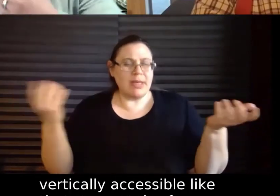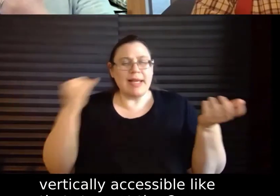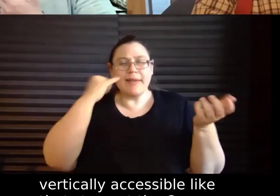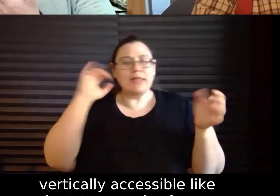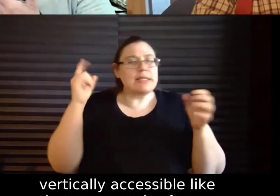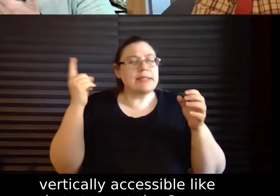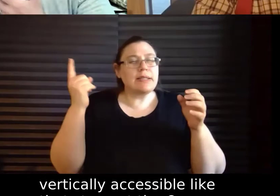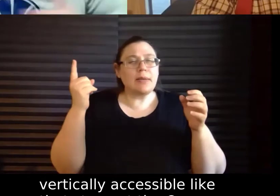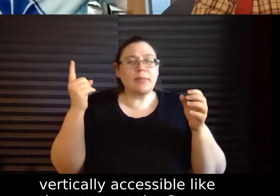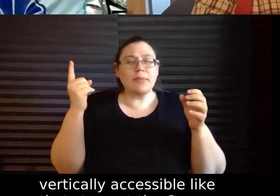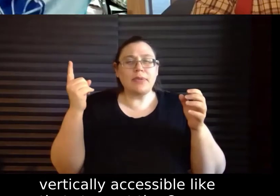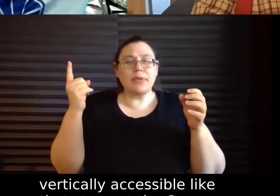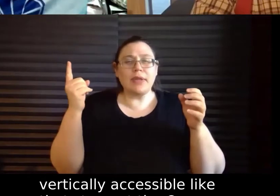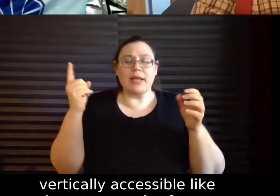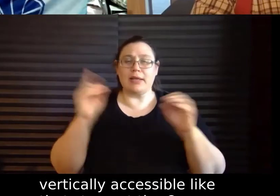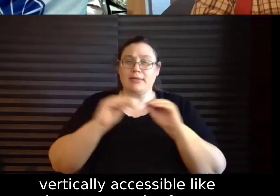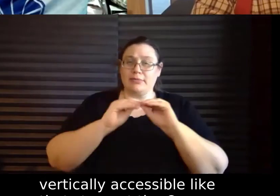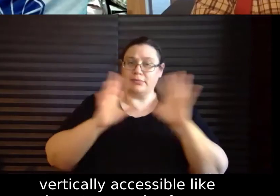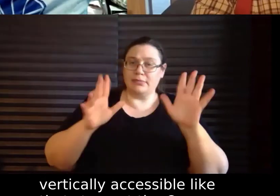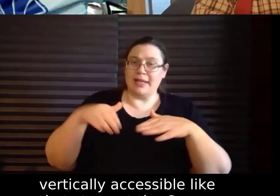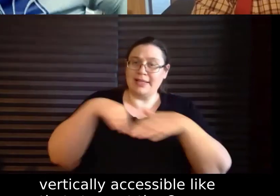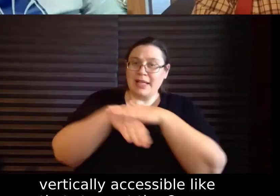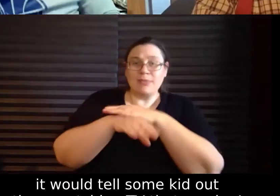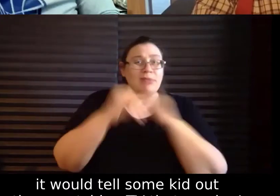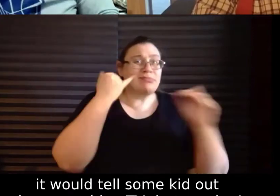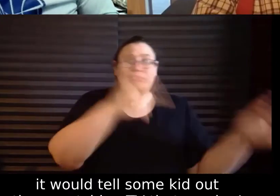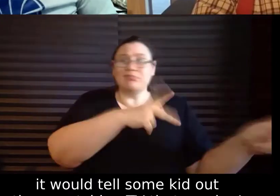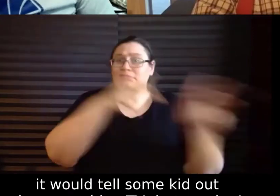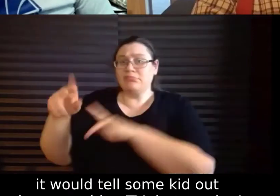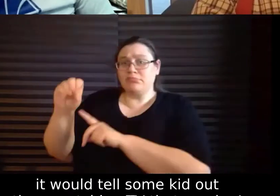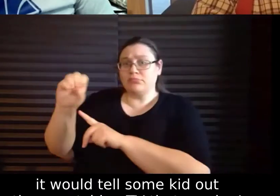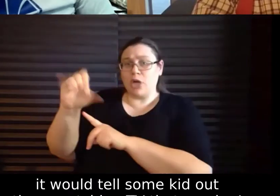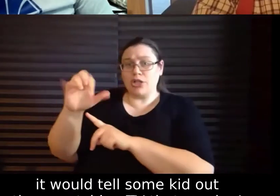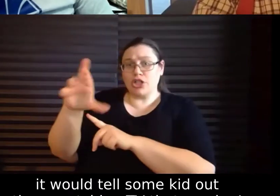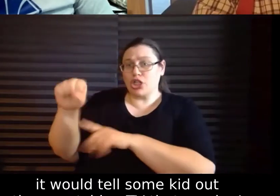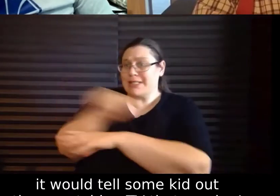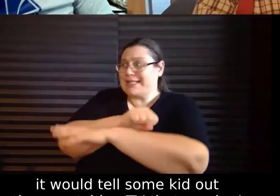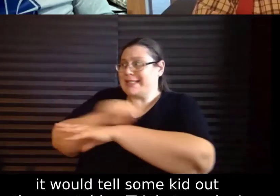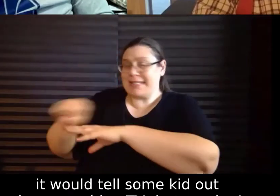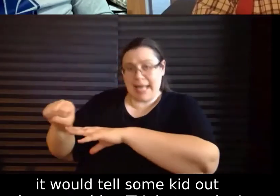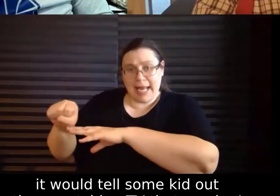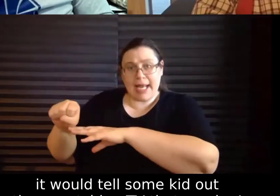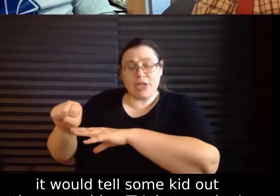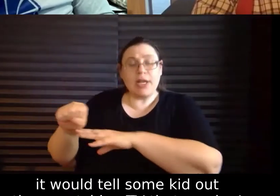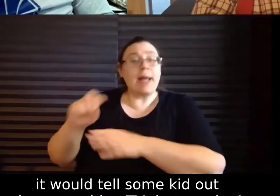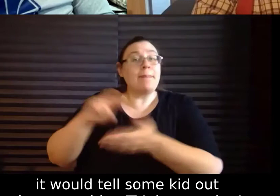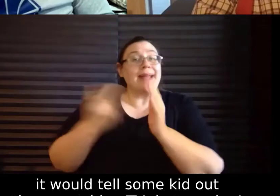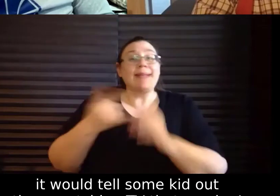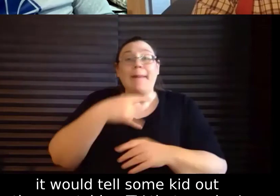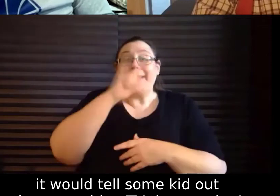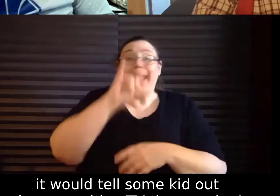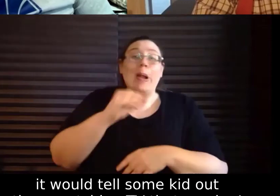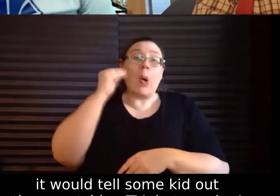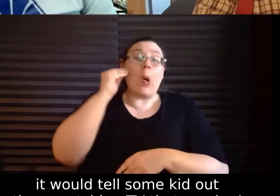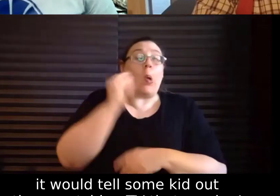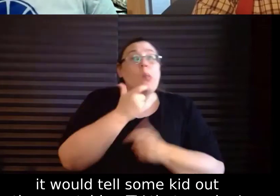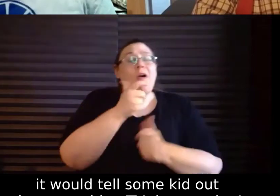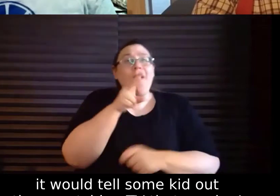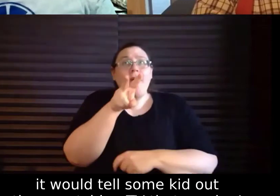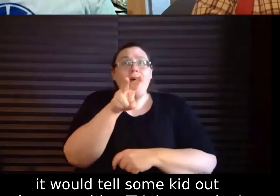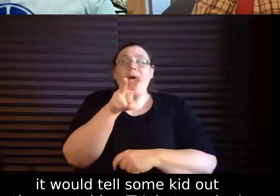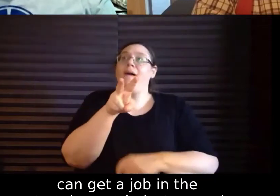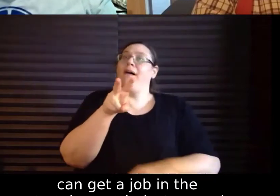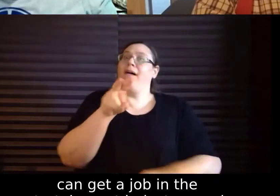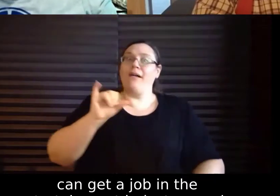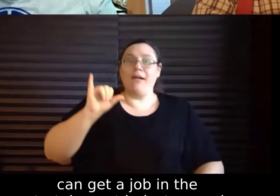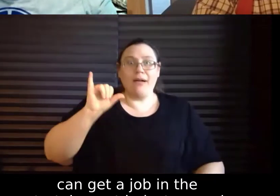overtly accessible, like that stage at the Oscars, it would have told some kid out there watching TV that